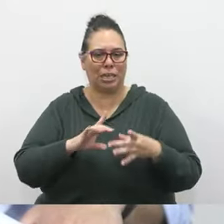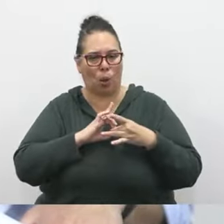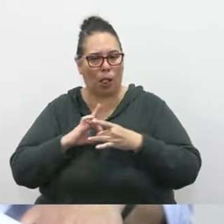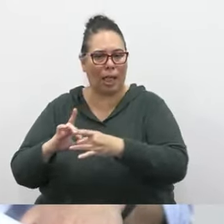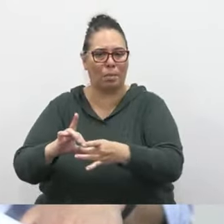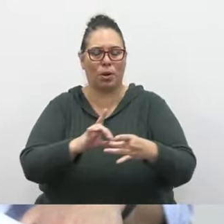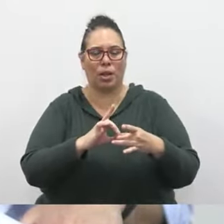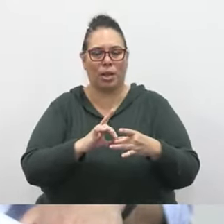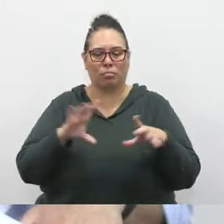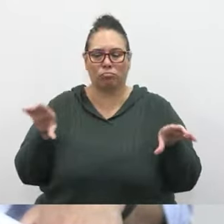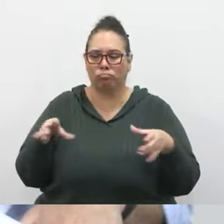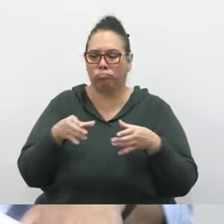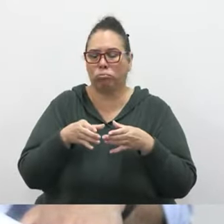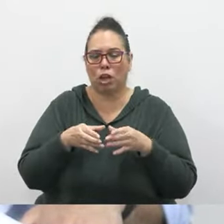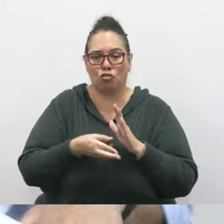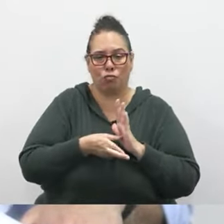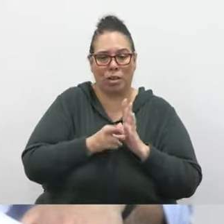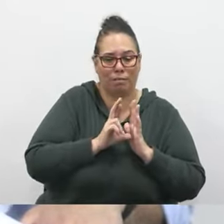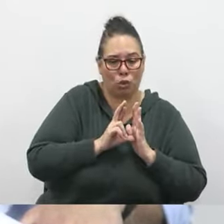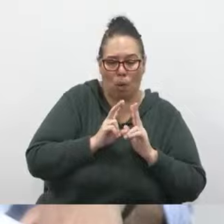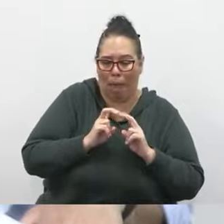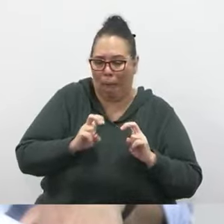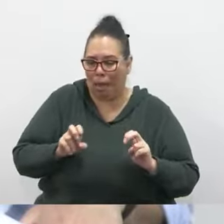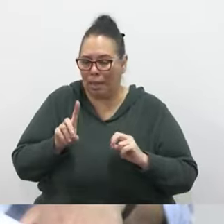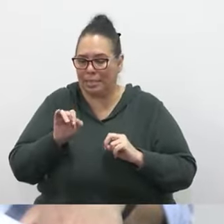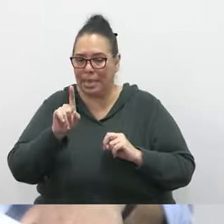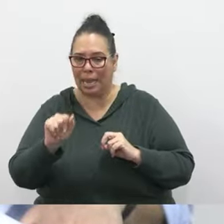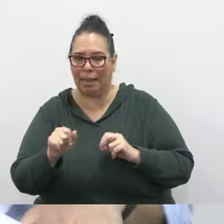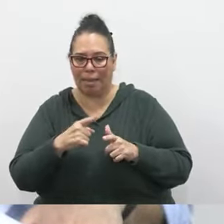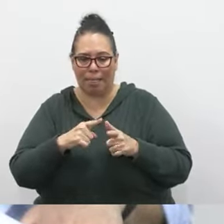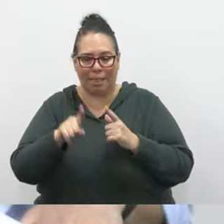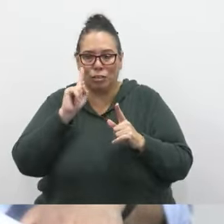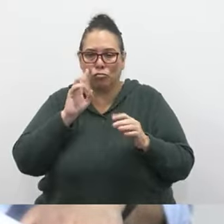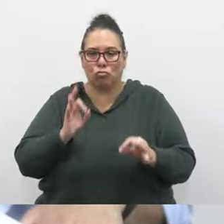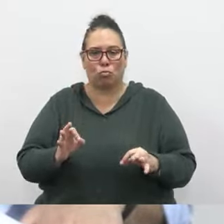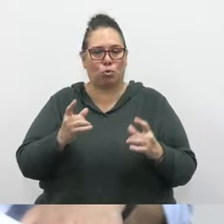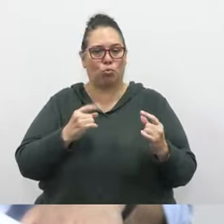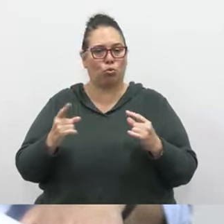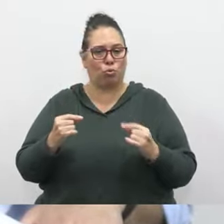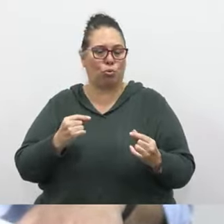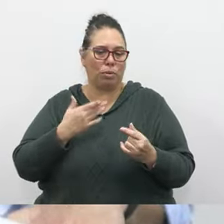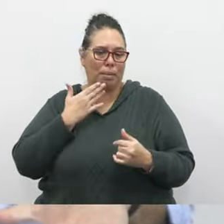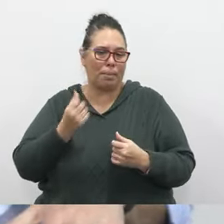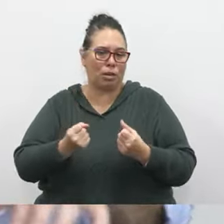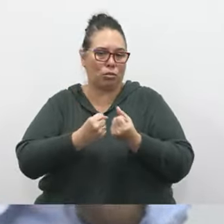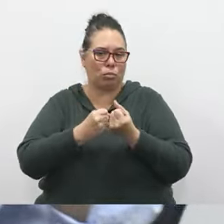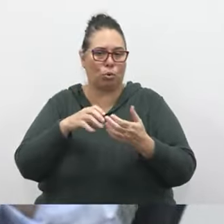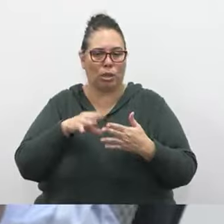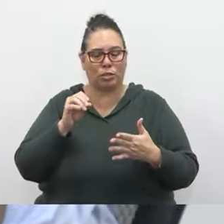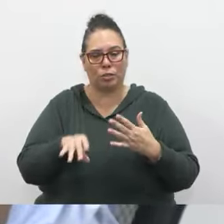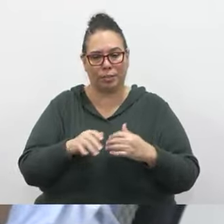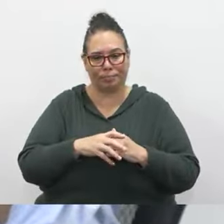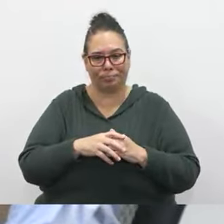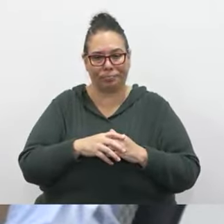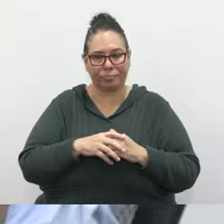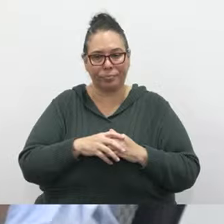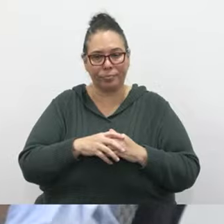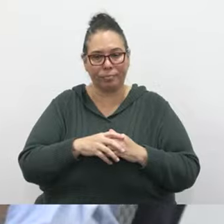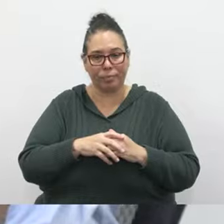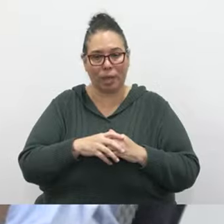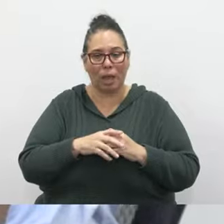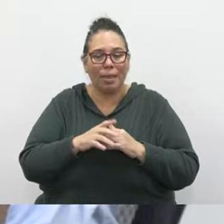the data, analyze the data, and then of course determine what they need to do to better support our students. And so that's